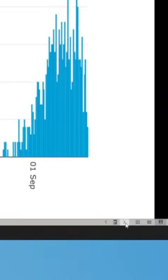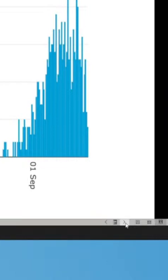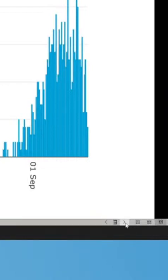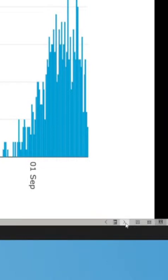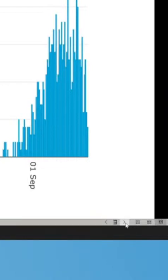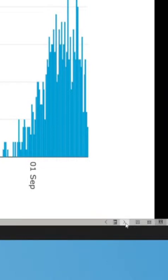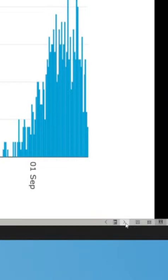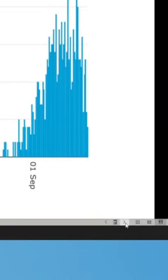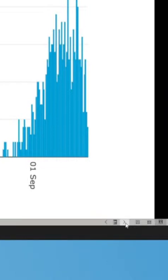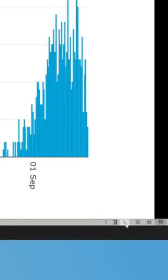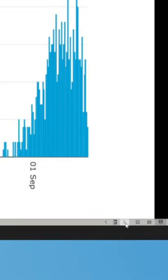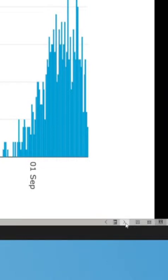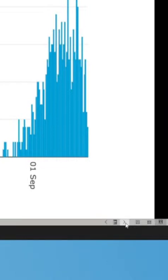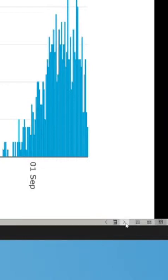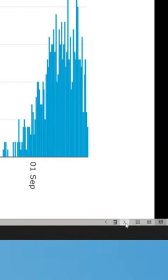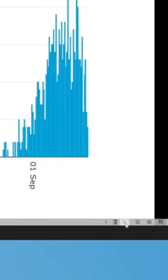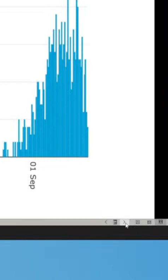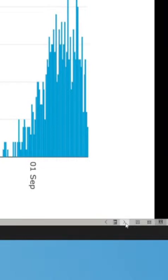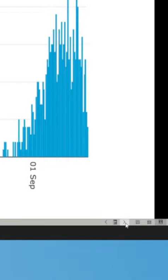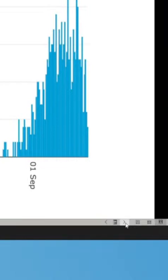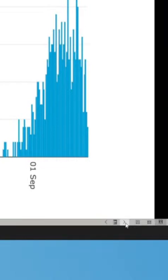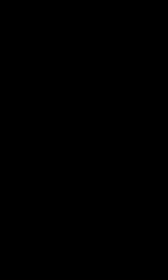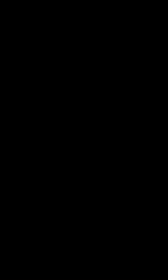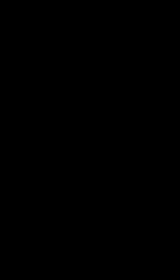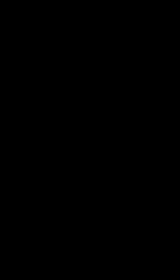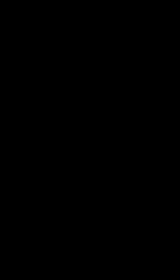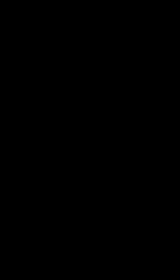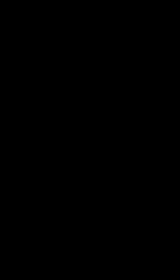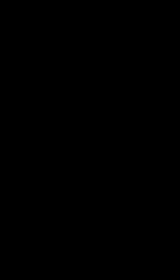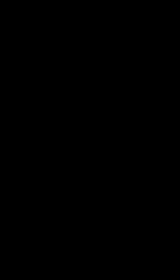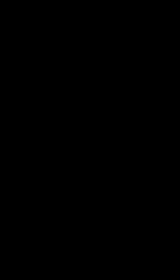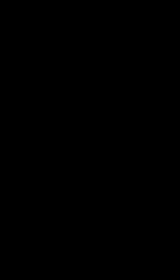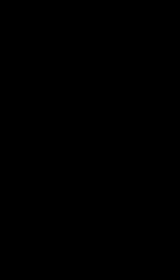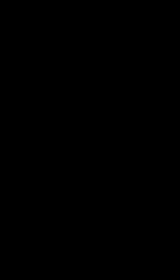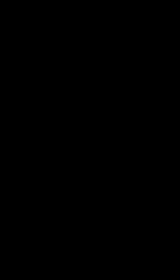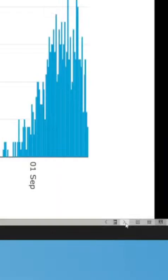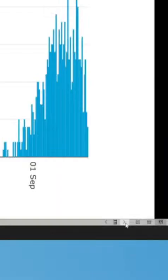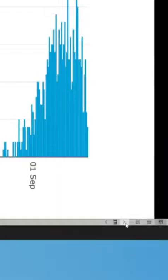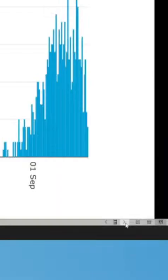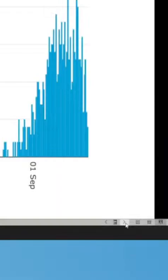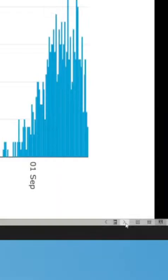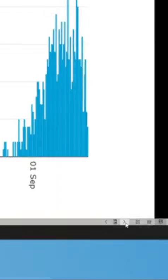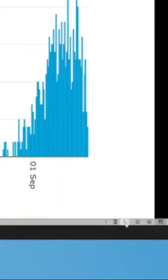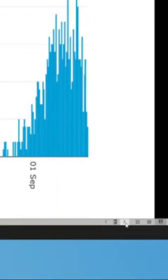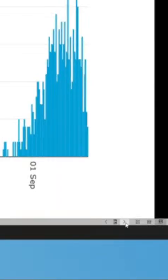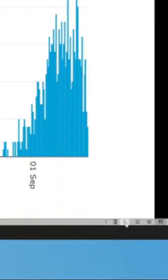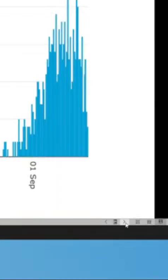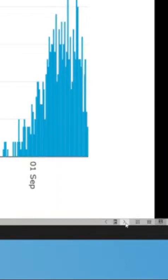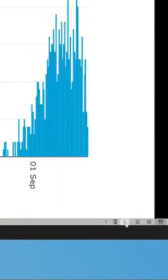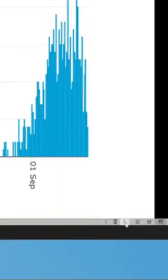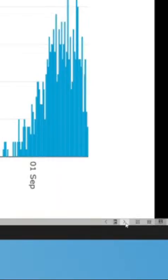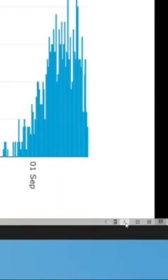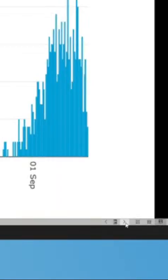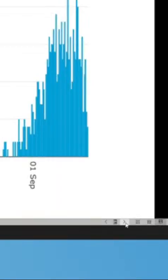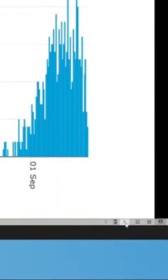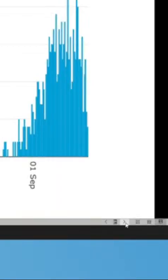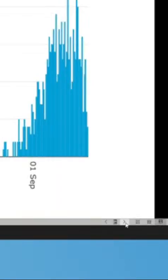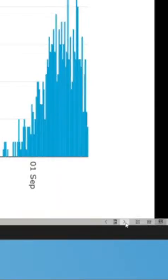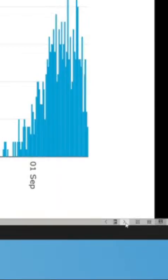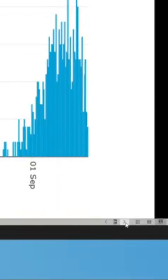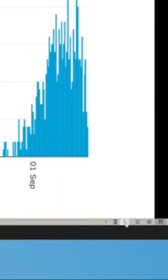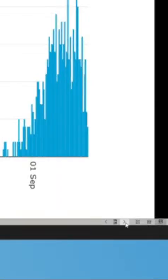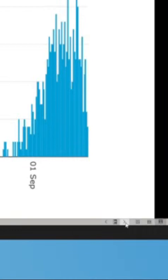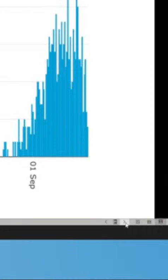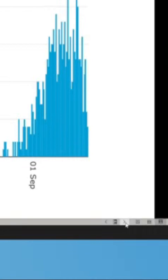vaccinate, and we need to continue to have NPIs or public in place. we need to continue to have NPIs